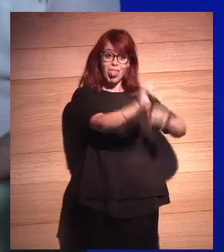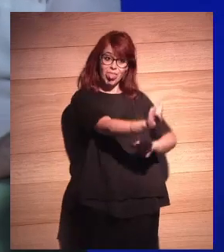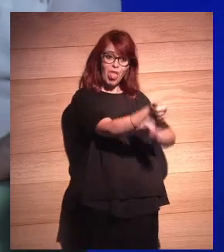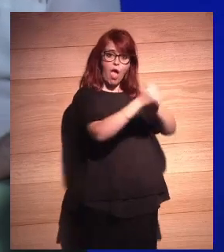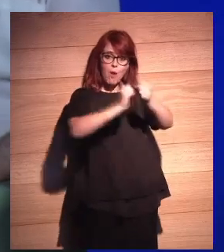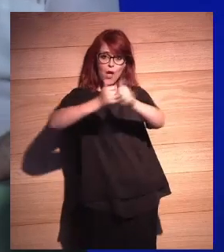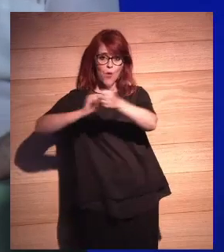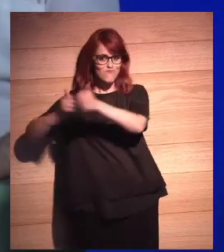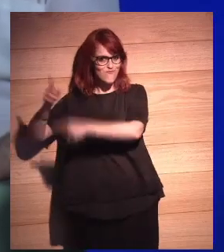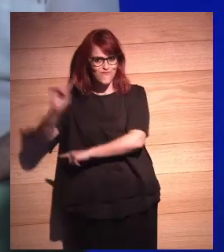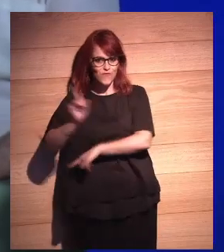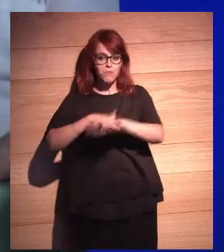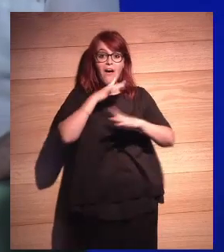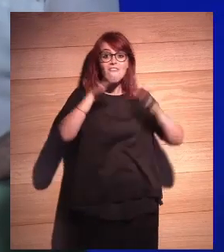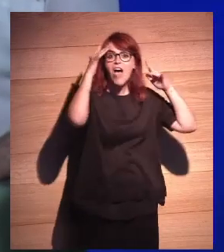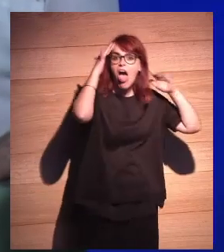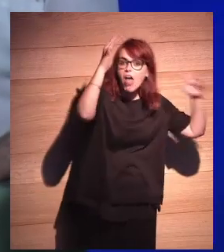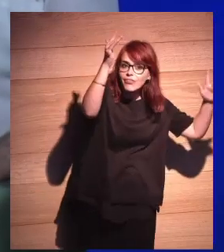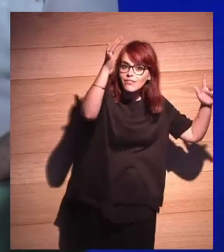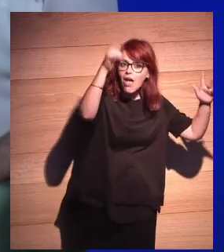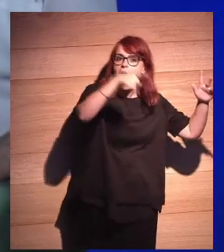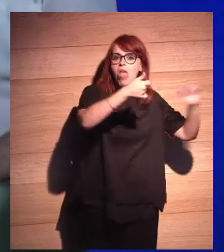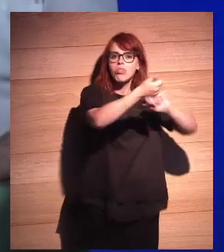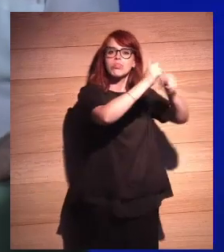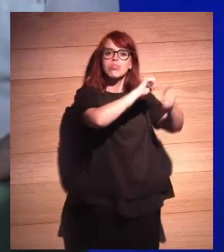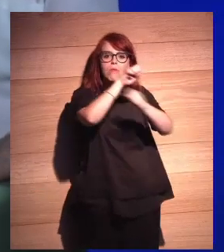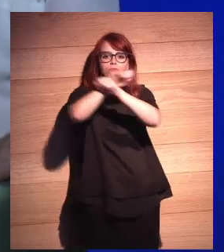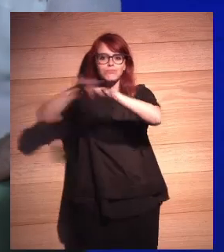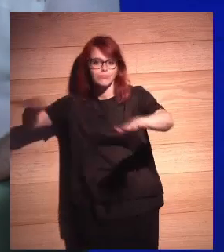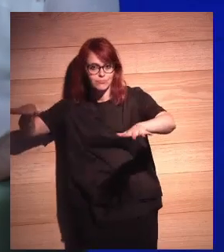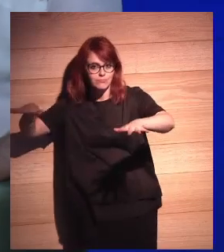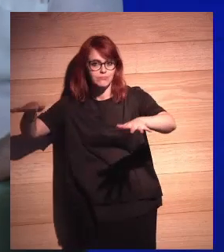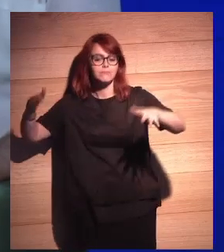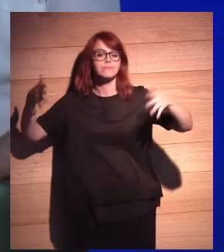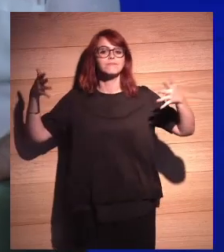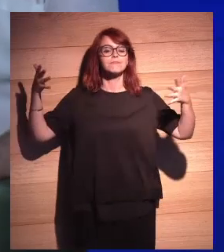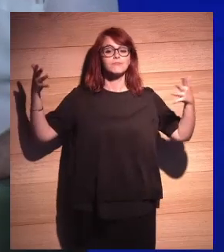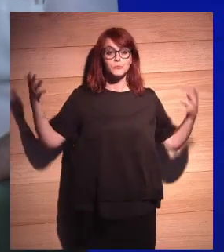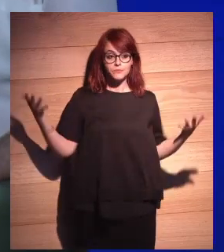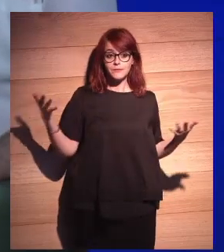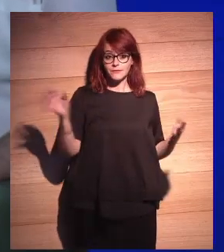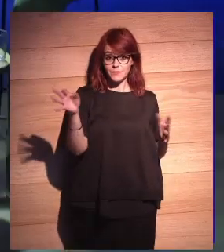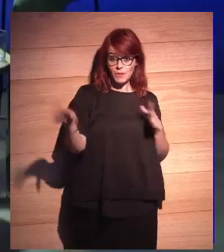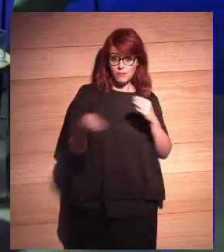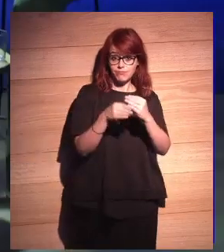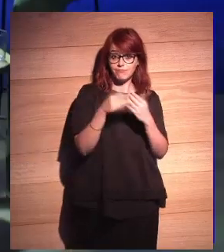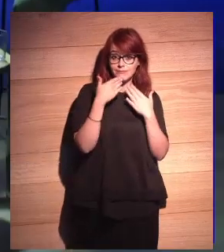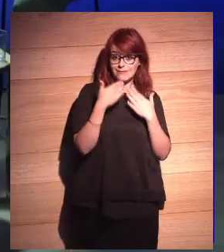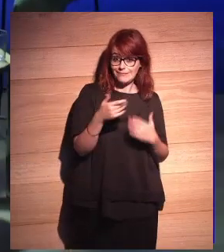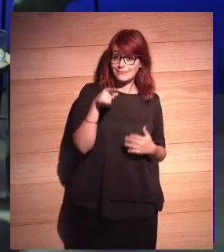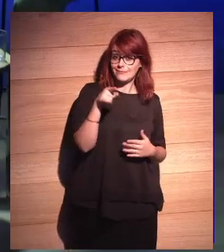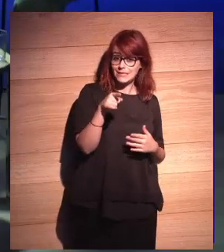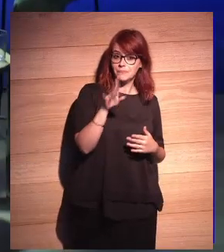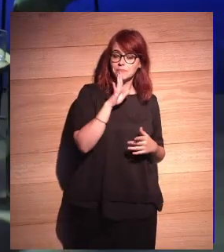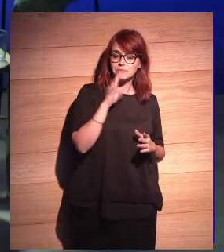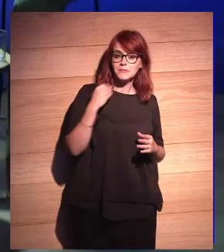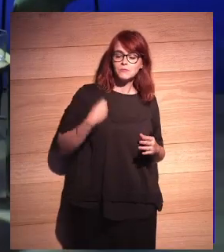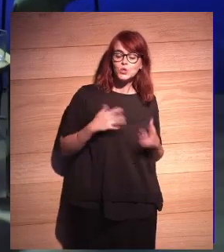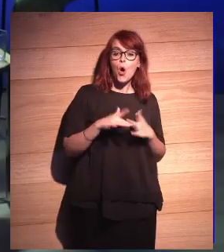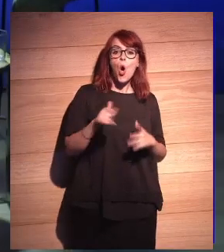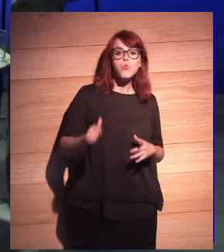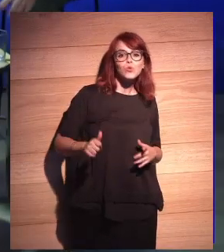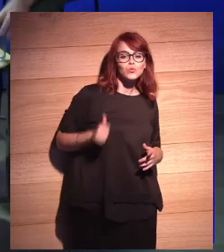to repeat what has already been created. First create the fantasy of doing something and then doing it